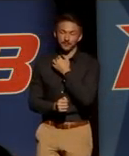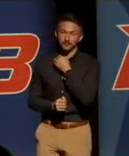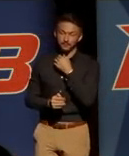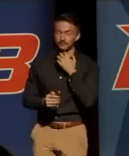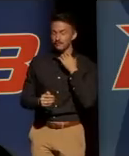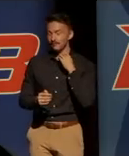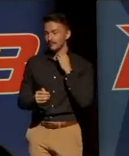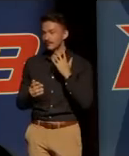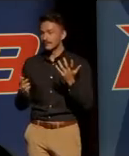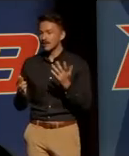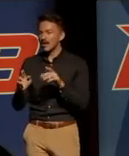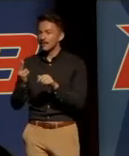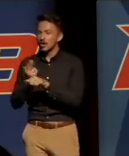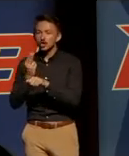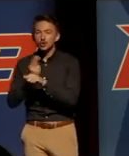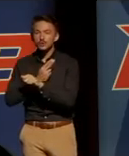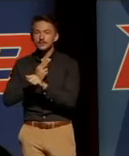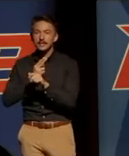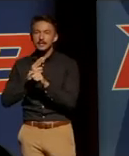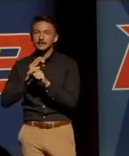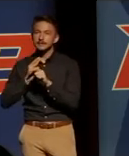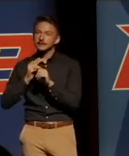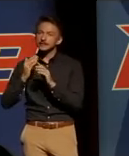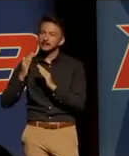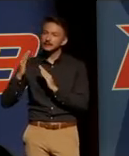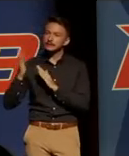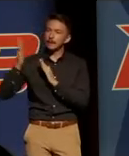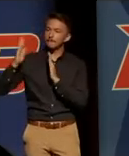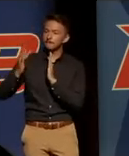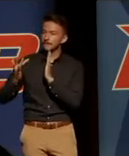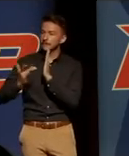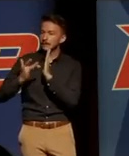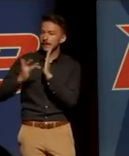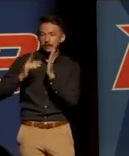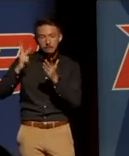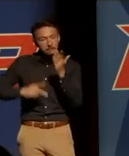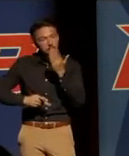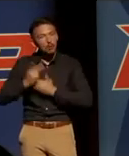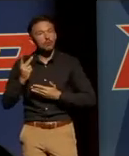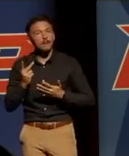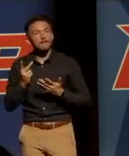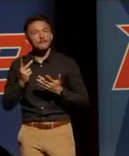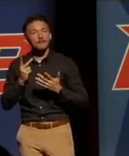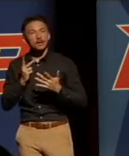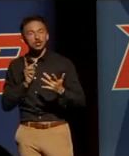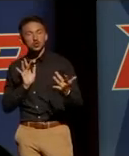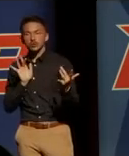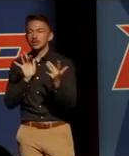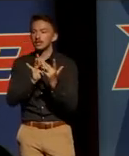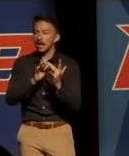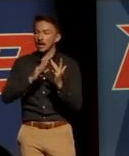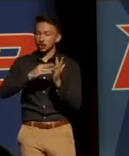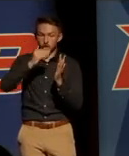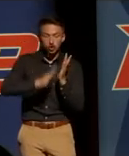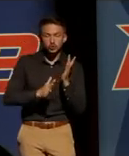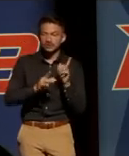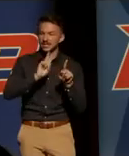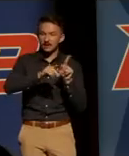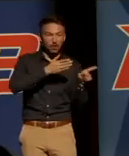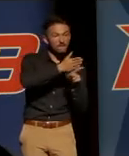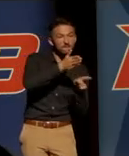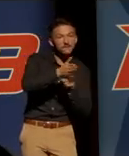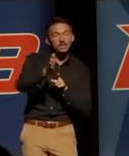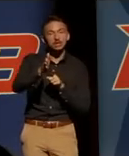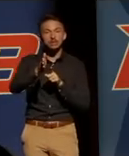With innovative programming that connects graduate students across fields, across